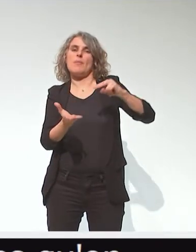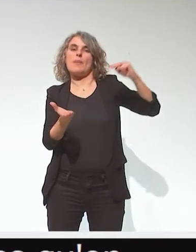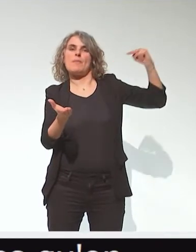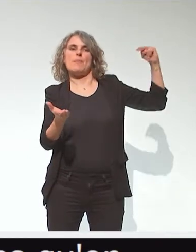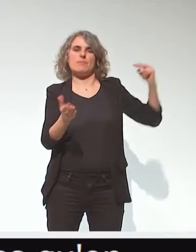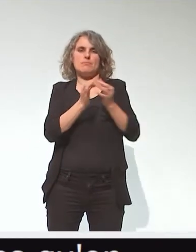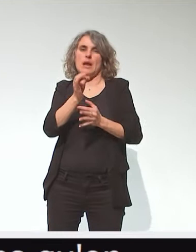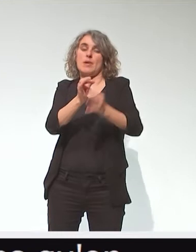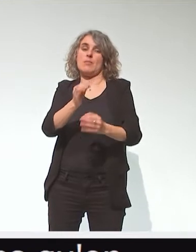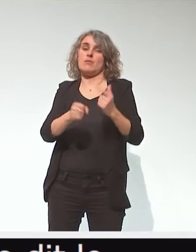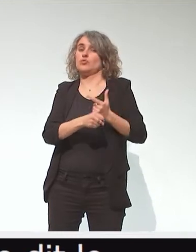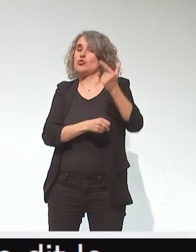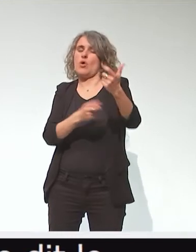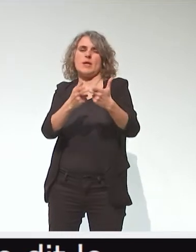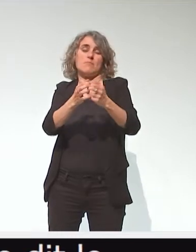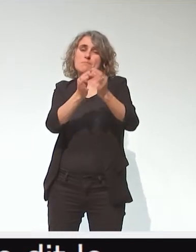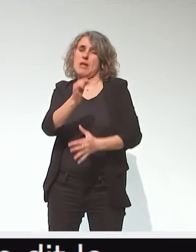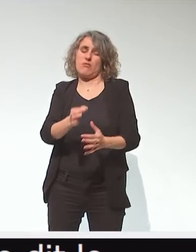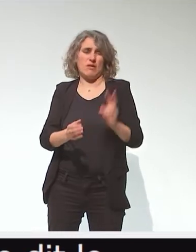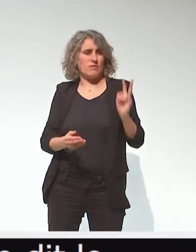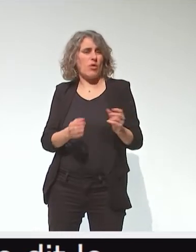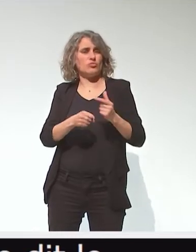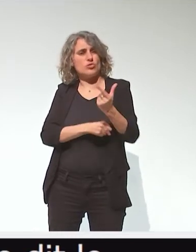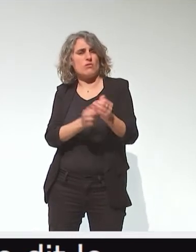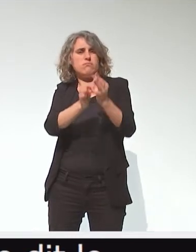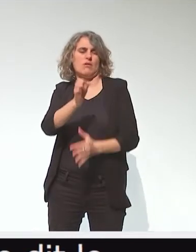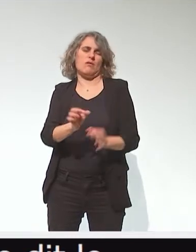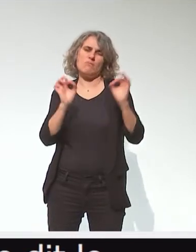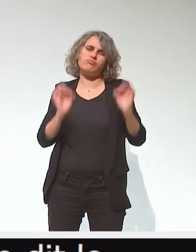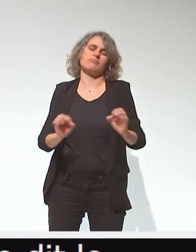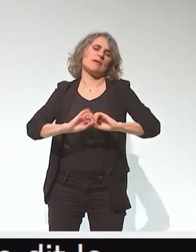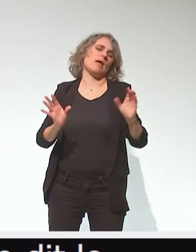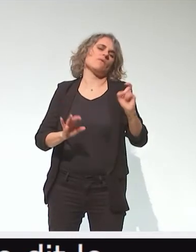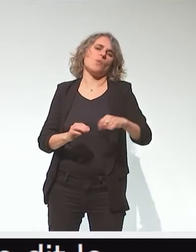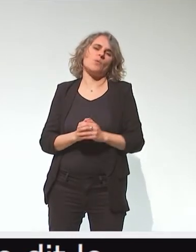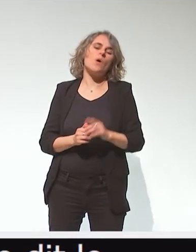time, literally 2 years from this month, the EU will be before the